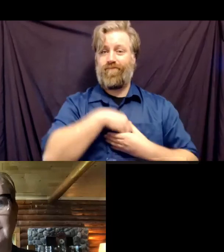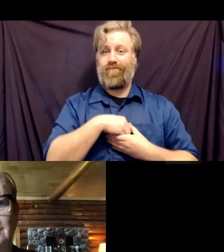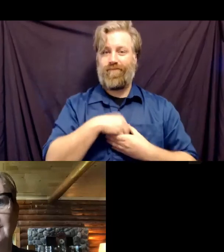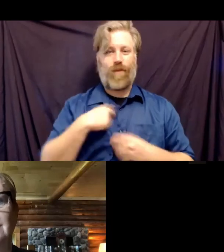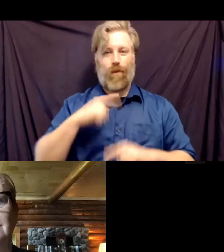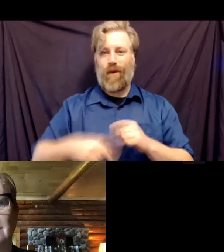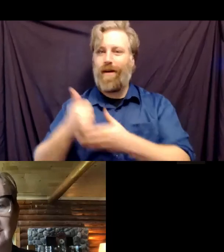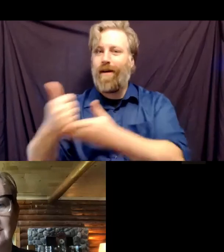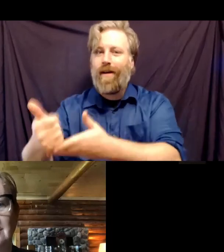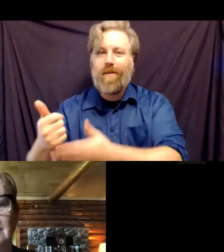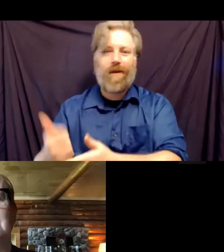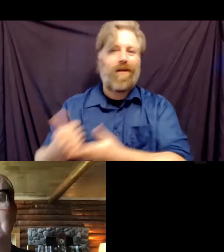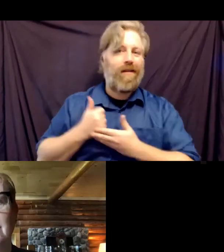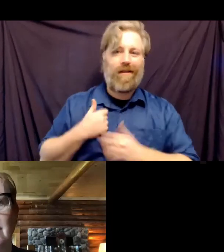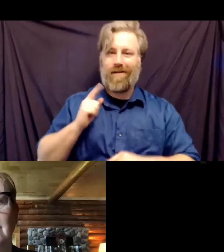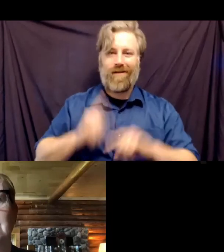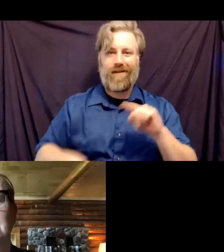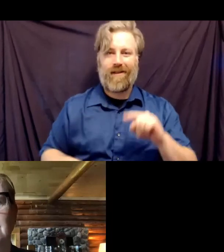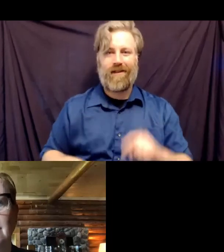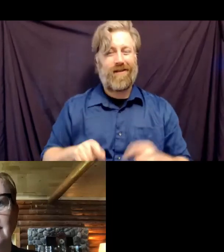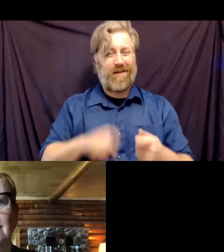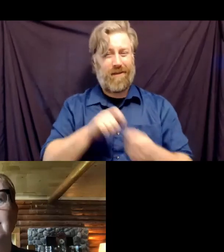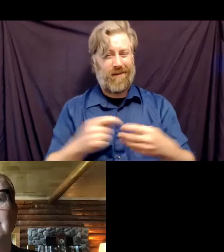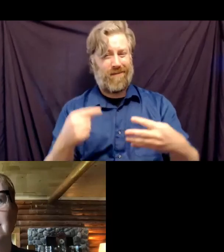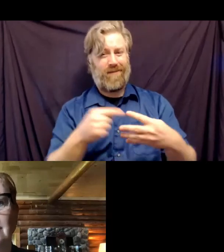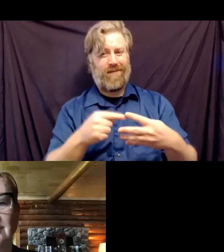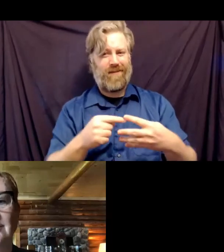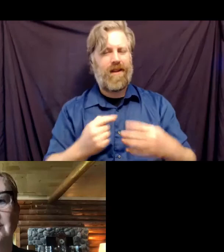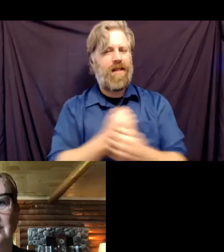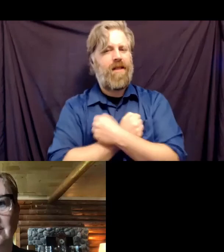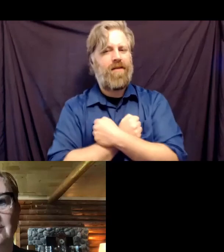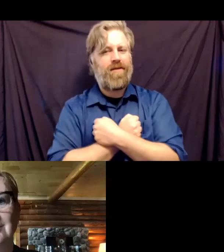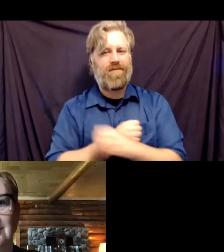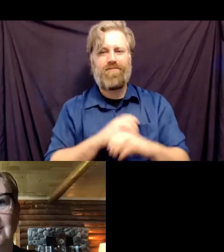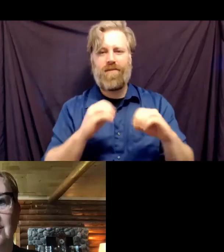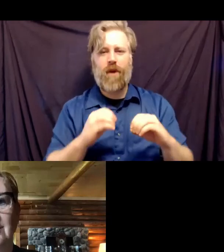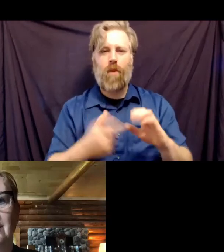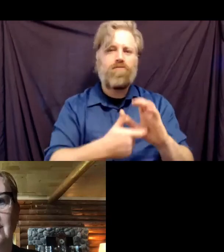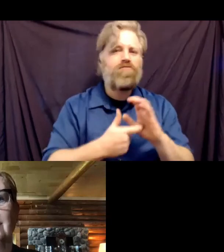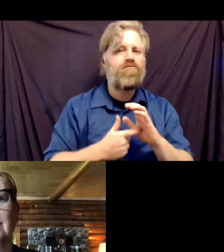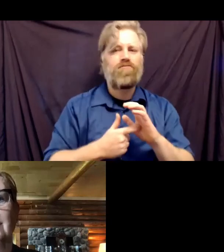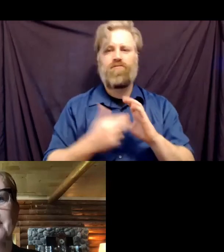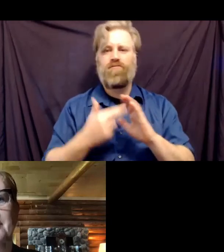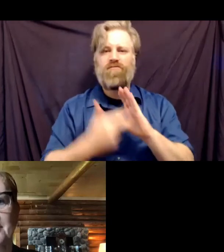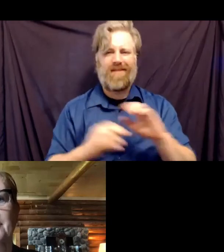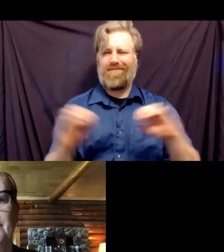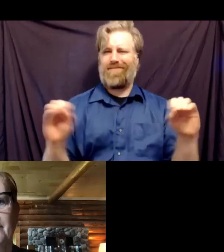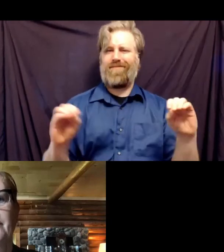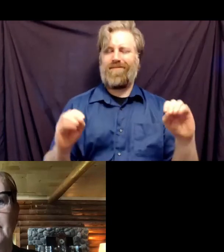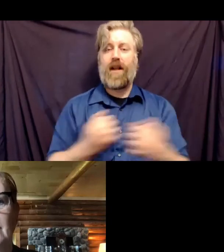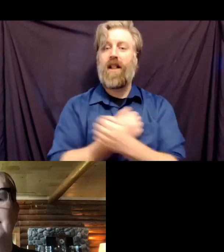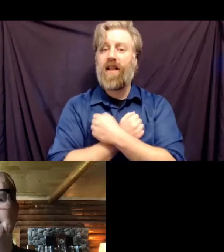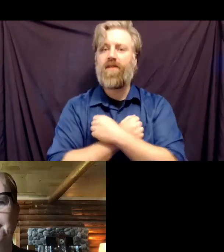the unconditional love, to let go of those ideas that things can't change. Love can change